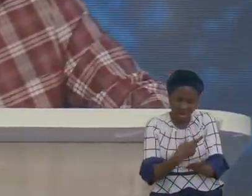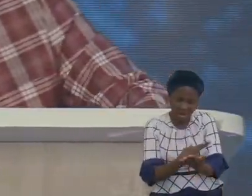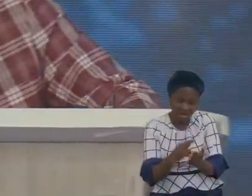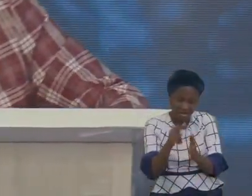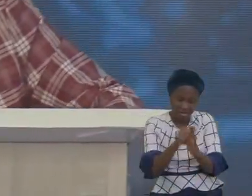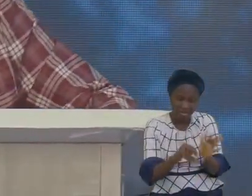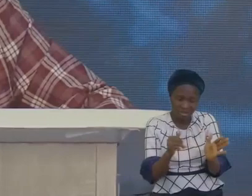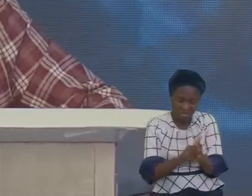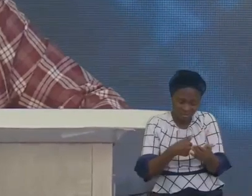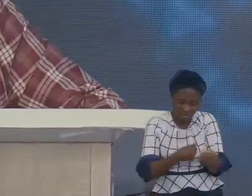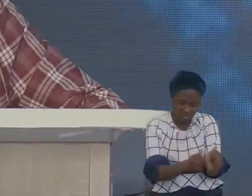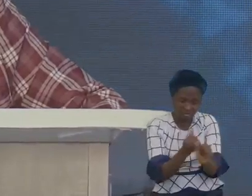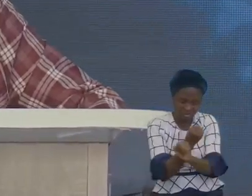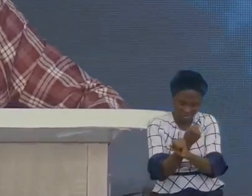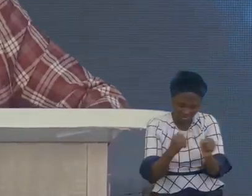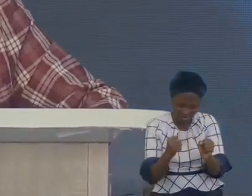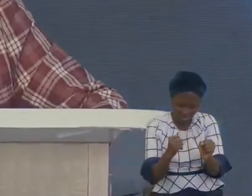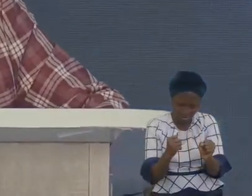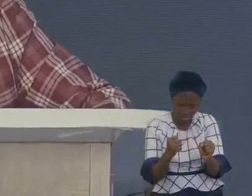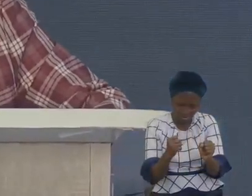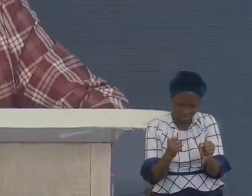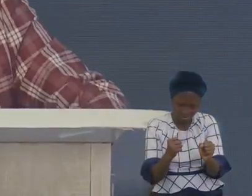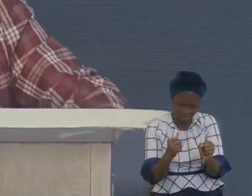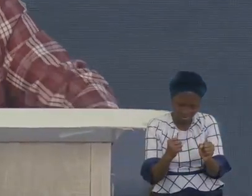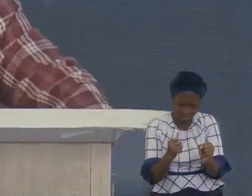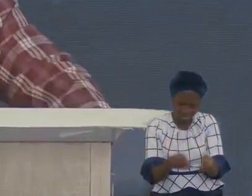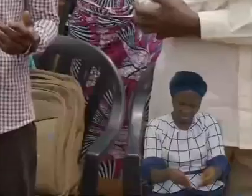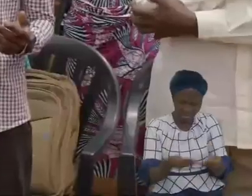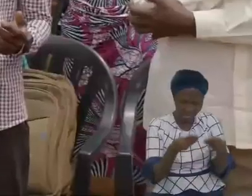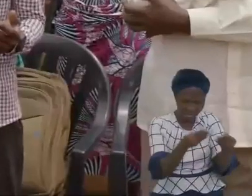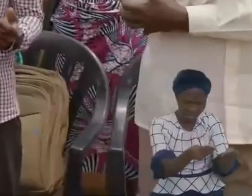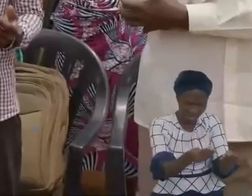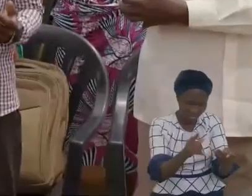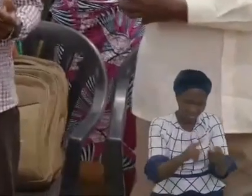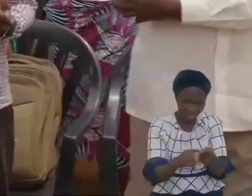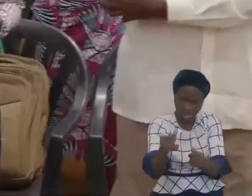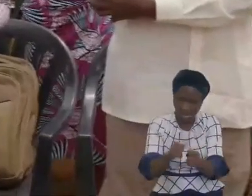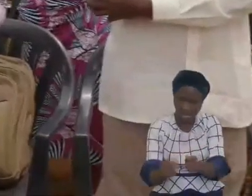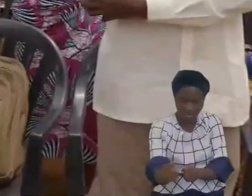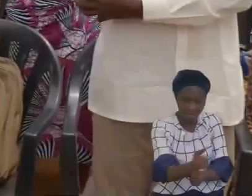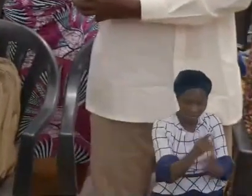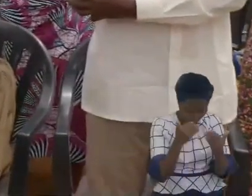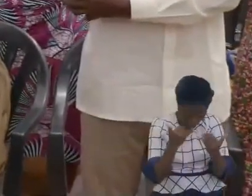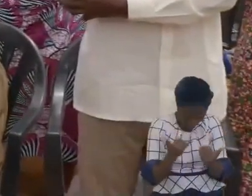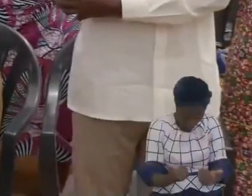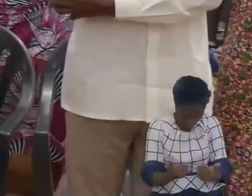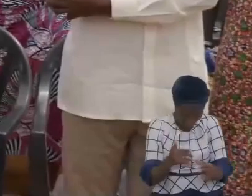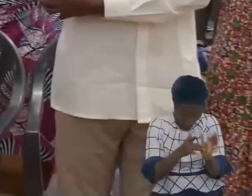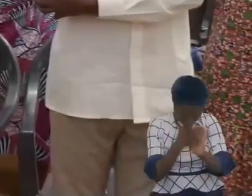unto everyone now in Jesus' name.